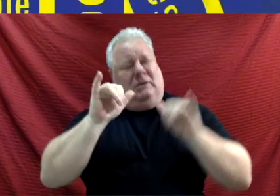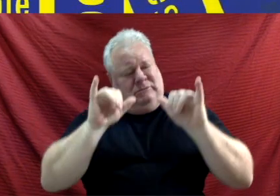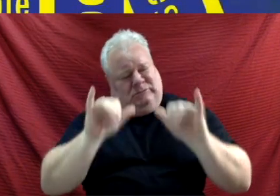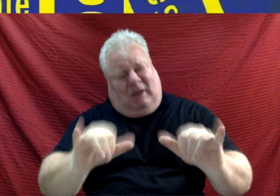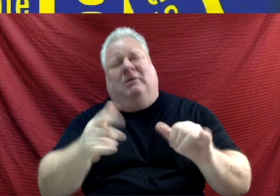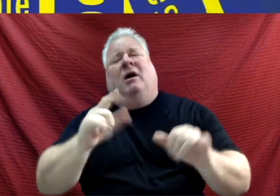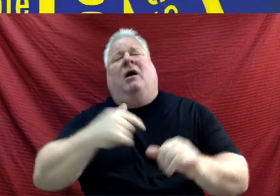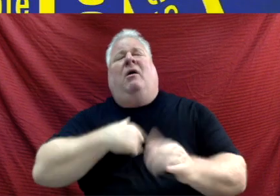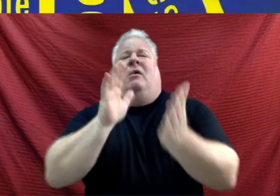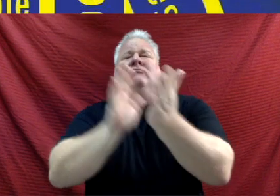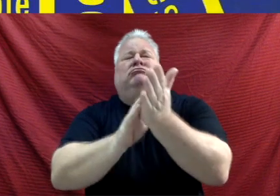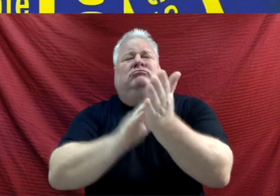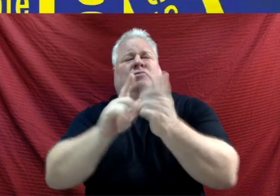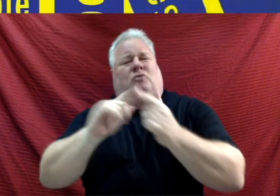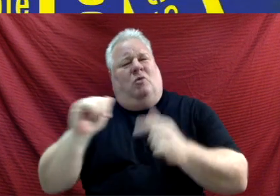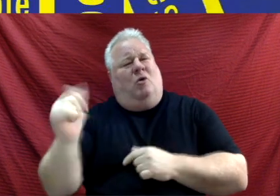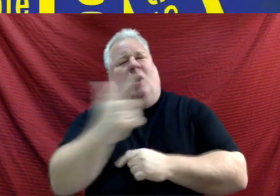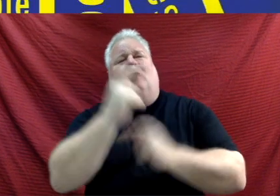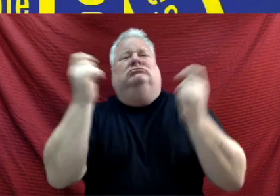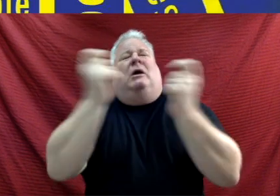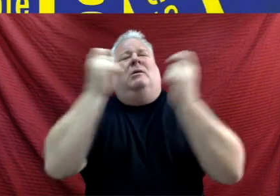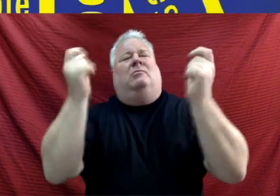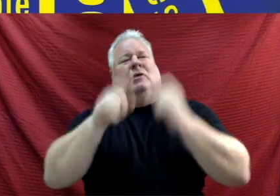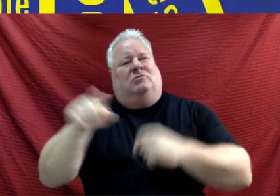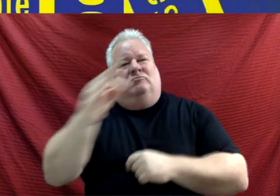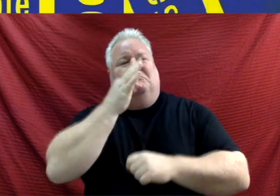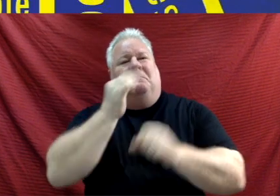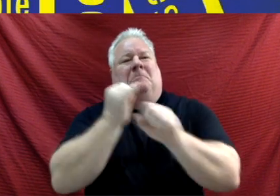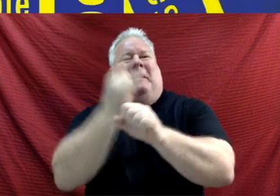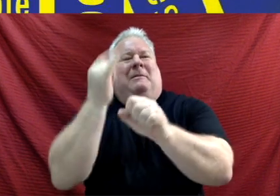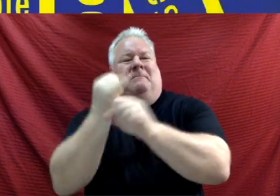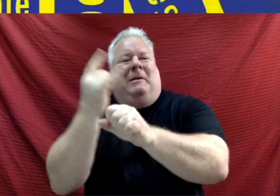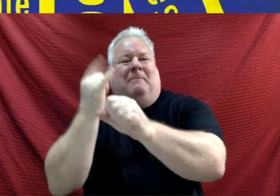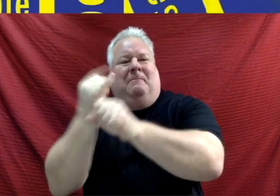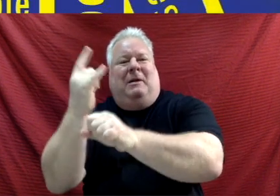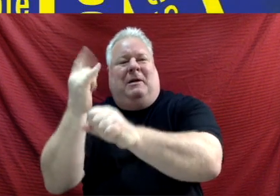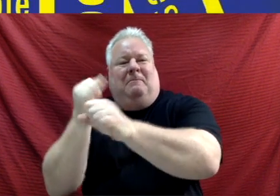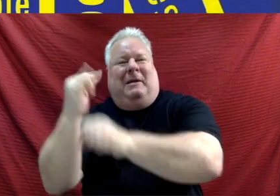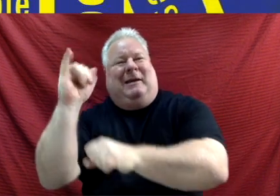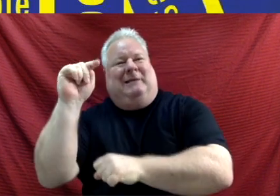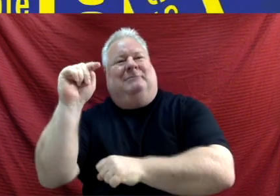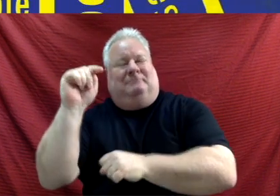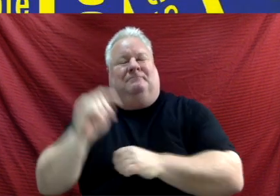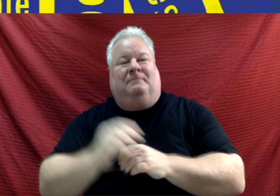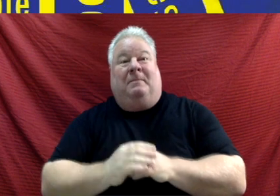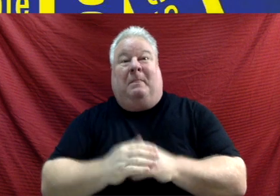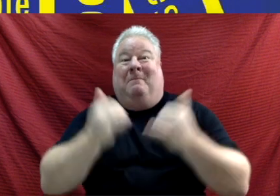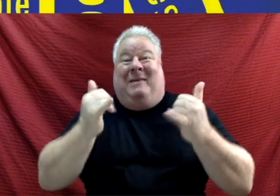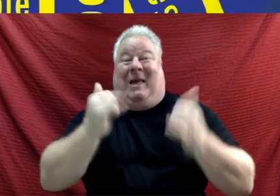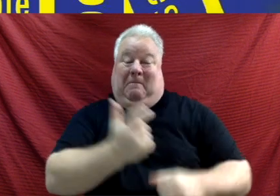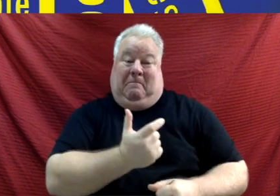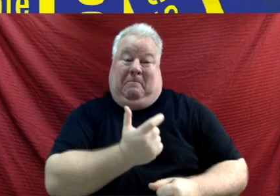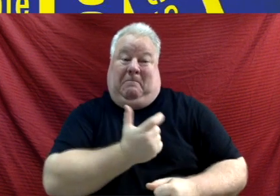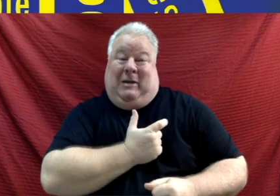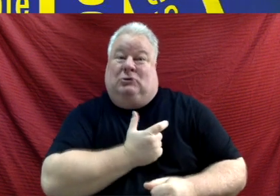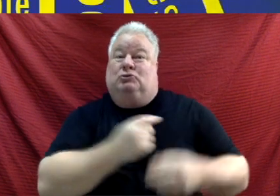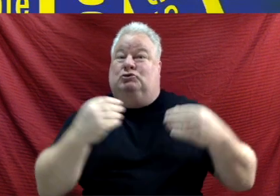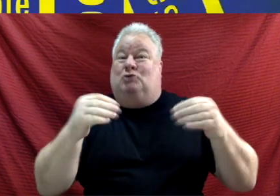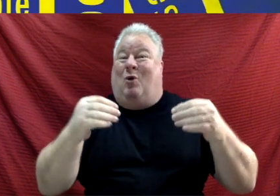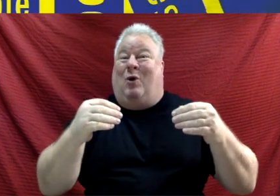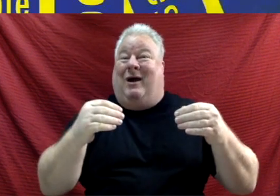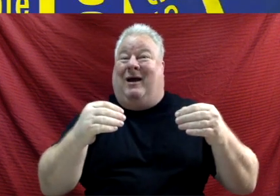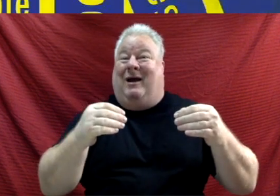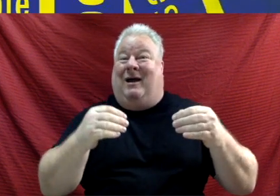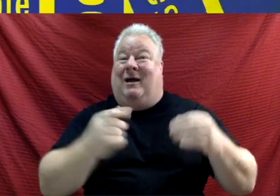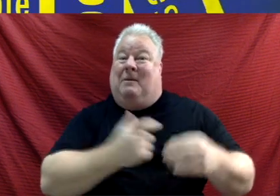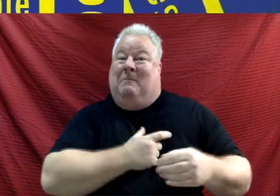continue celebrating everyone's Gigi's accomplishments. But right now, the button store